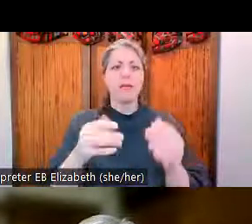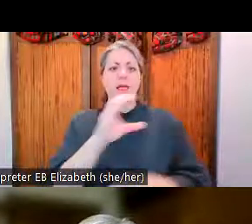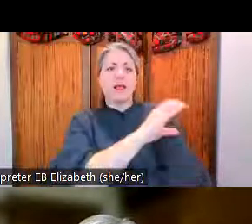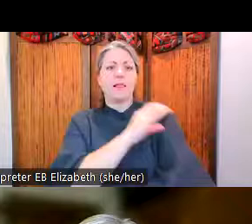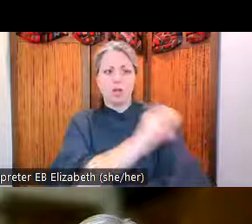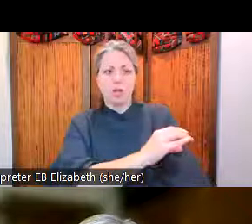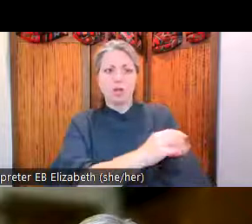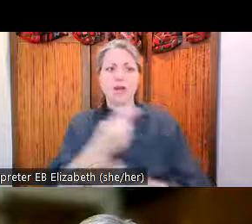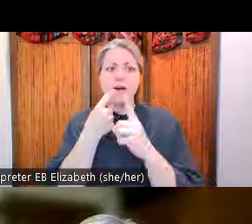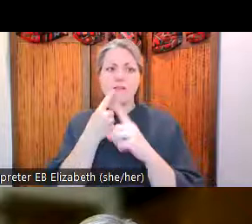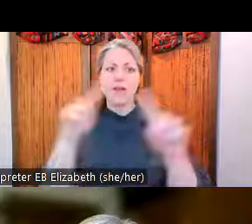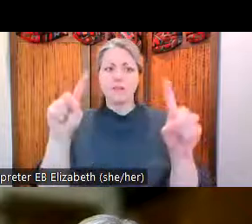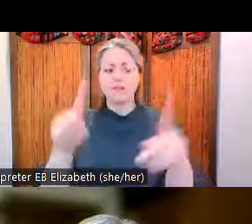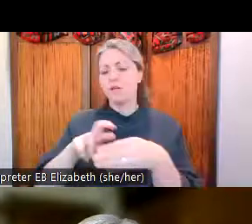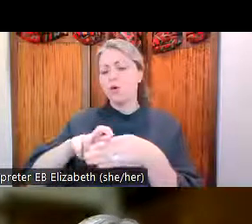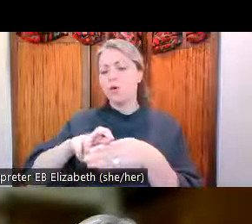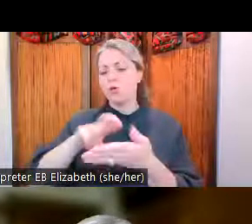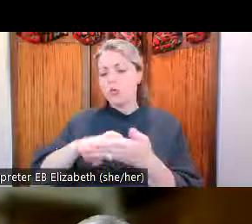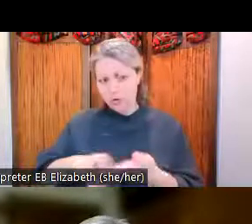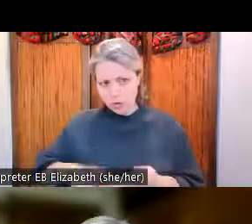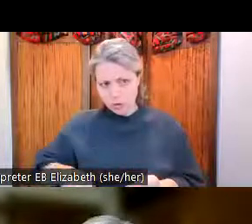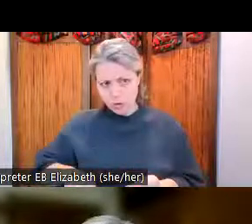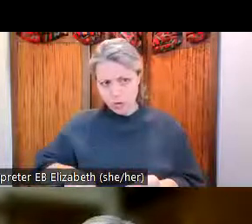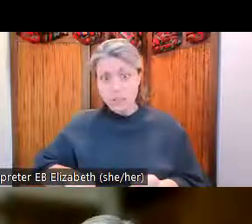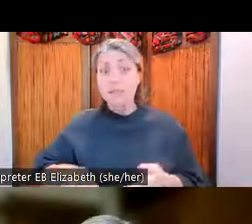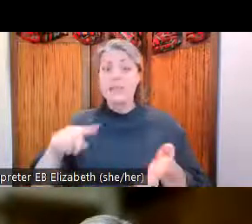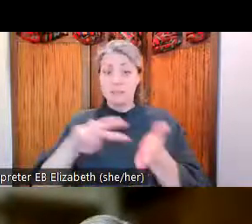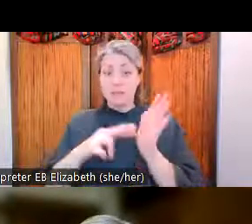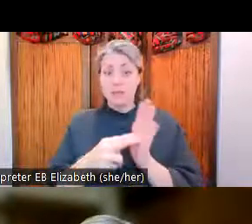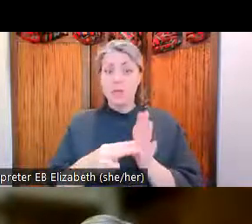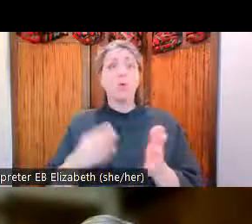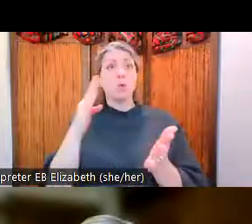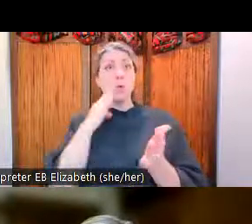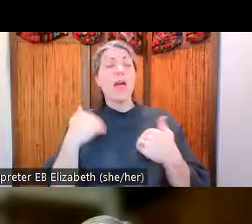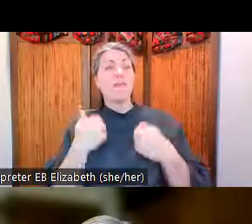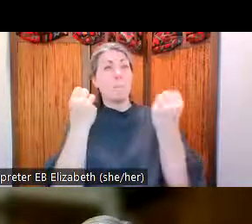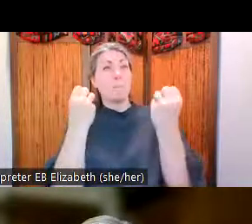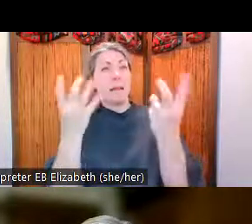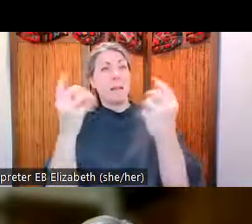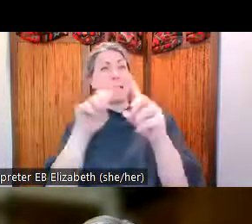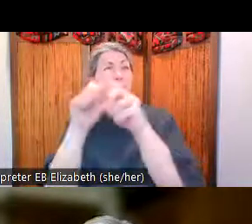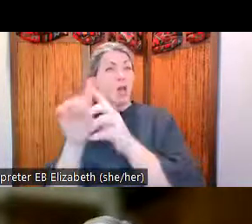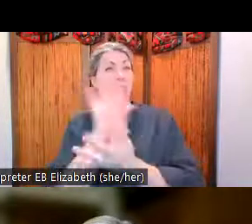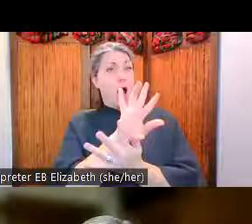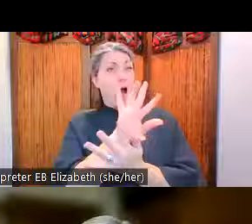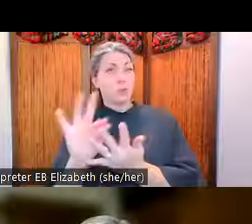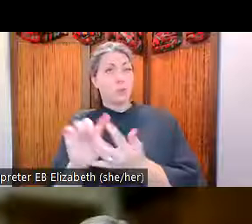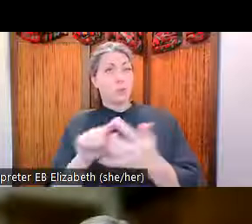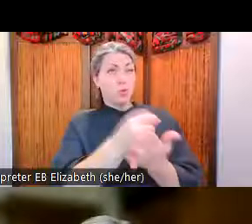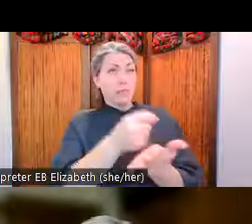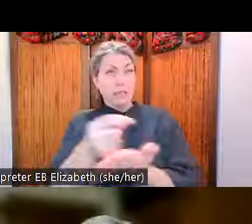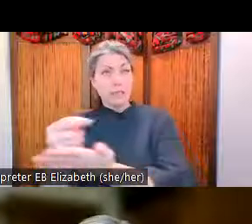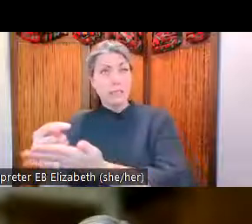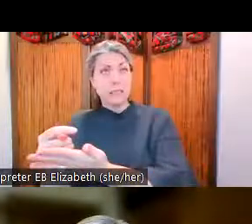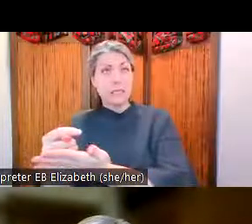So this is a type of research in which there are multiple treatment options, and it's really comparing one